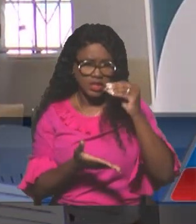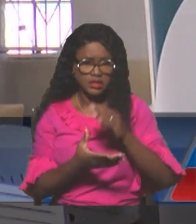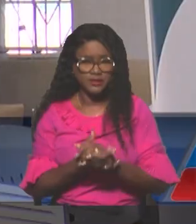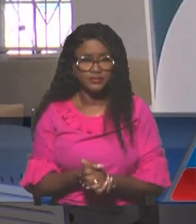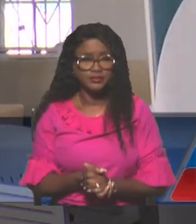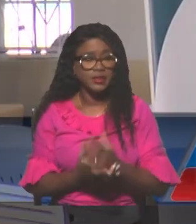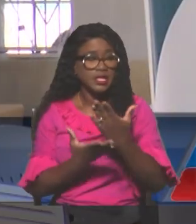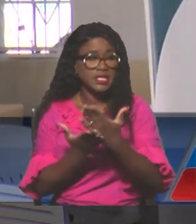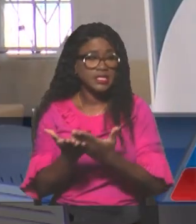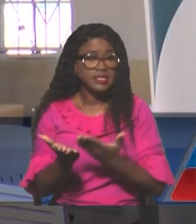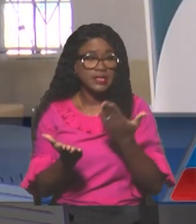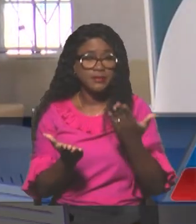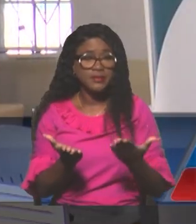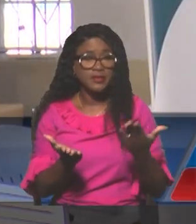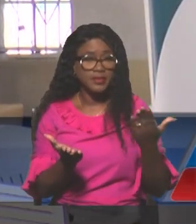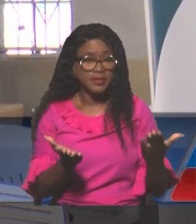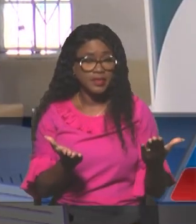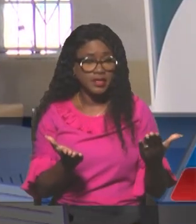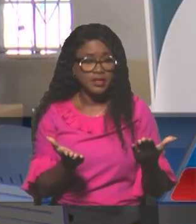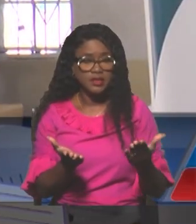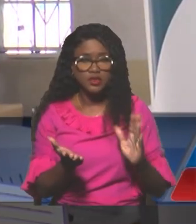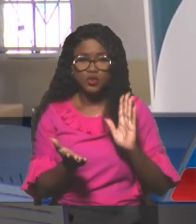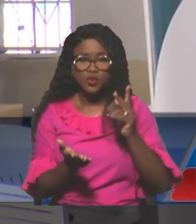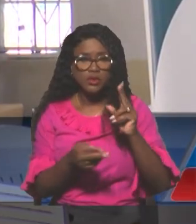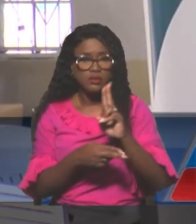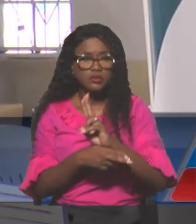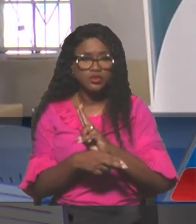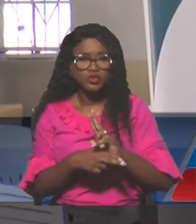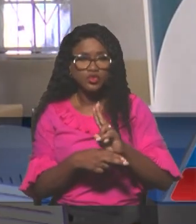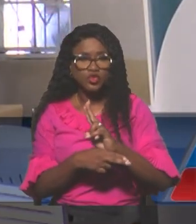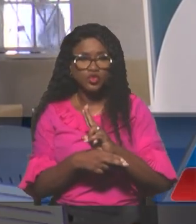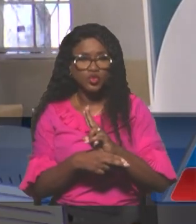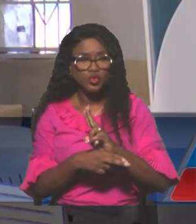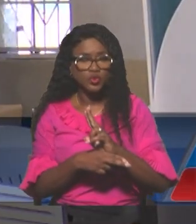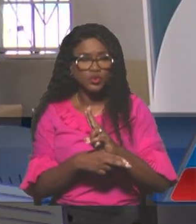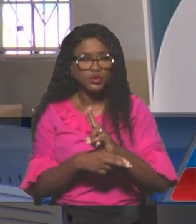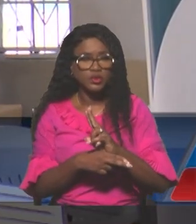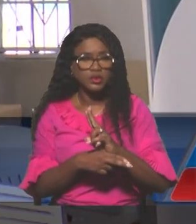of the techniques and fundamentally would be to use